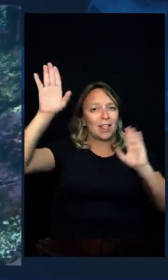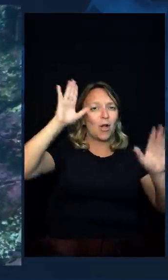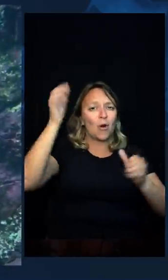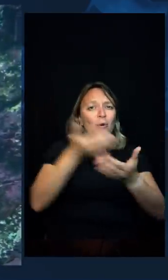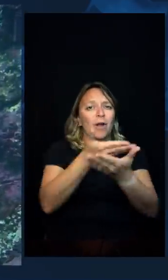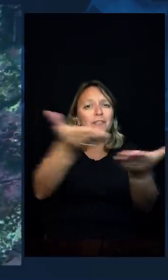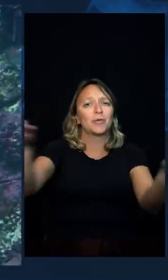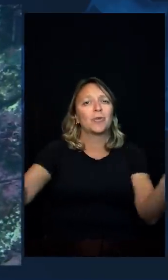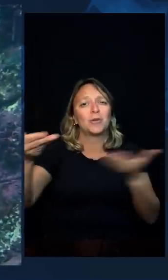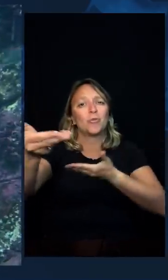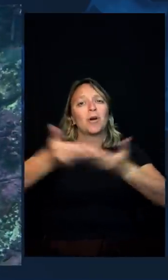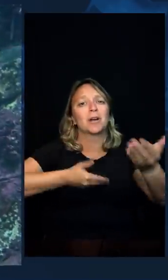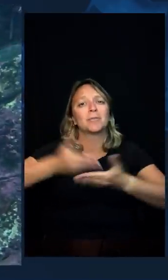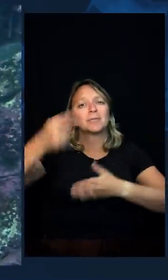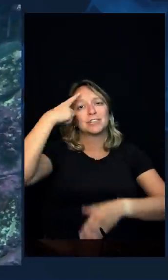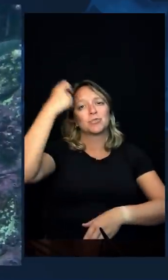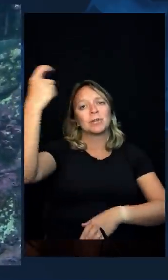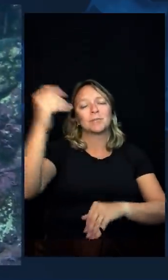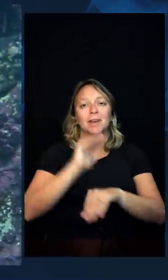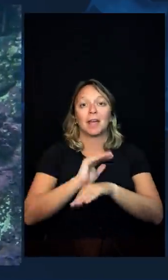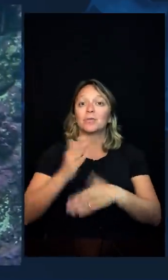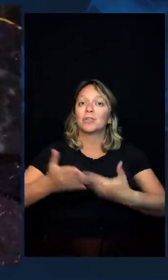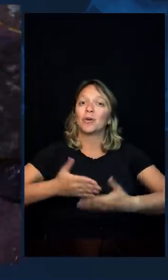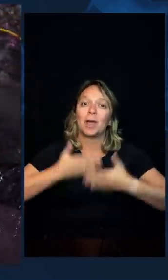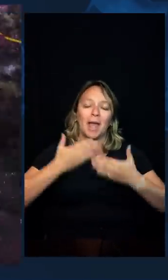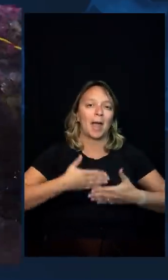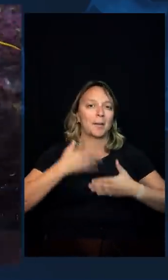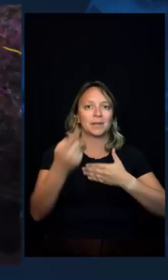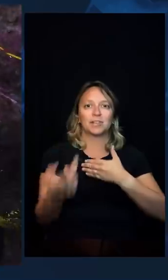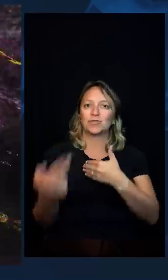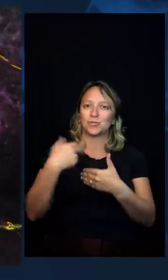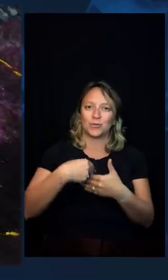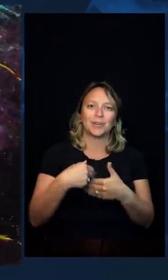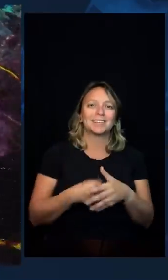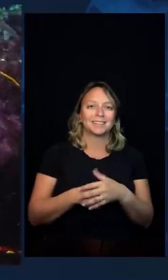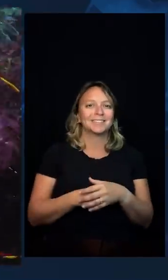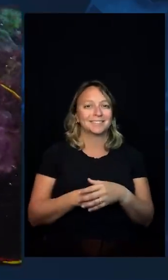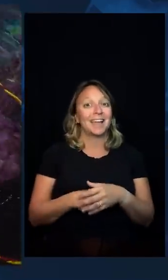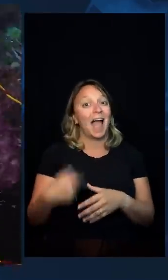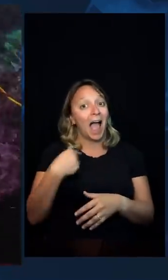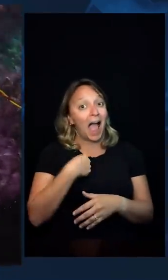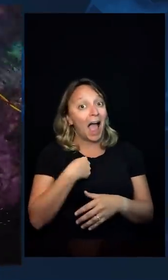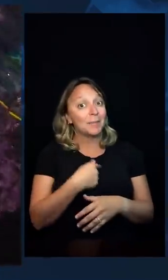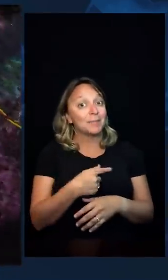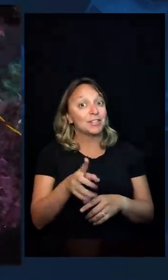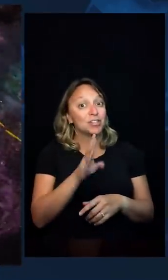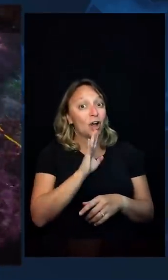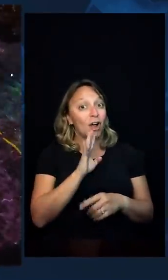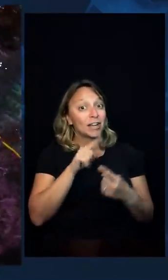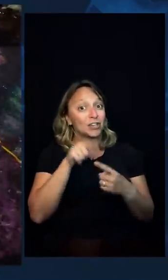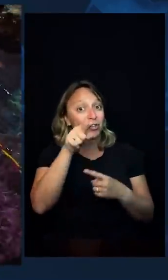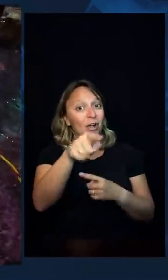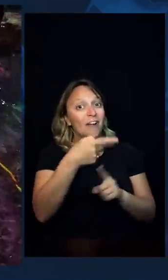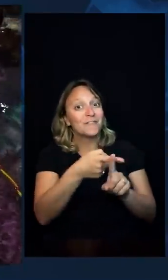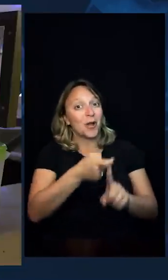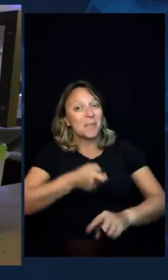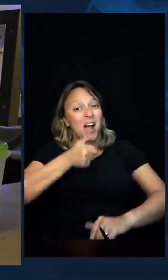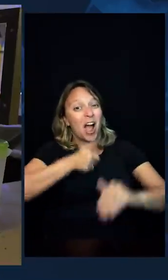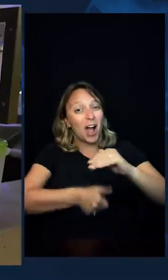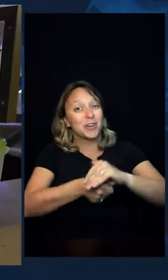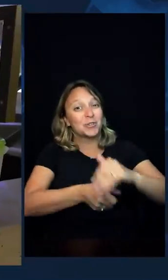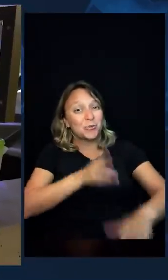to Dream Night. We're so glad you could join us. I am talking to you from